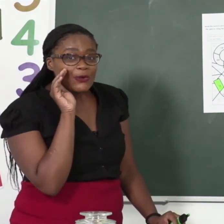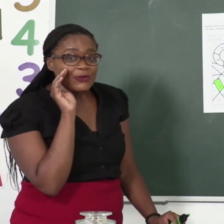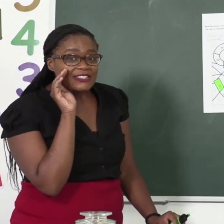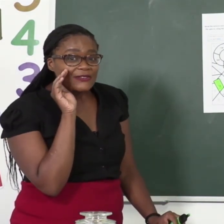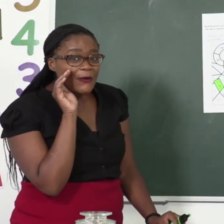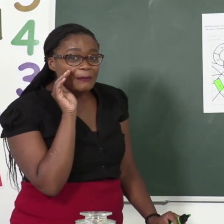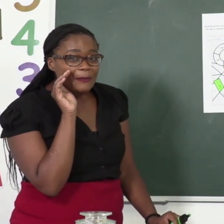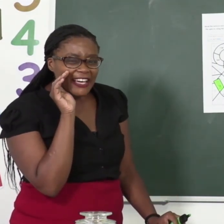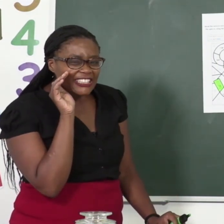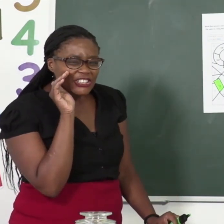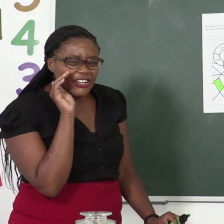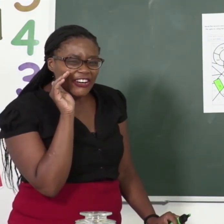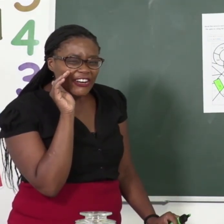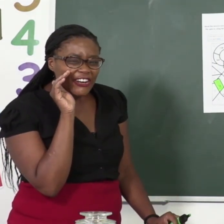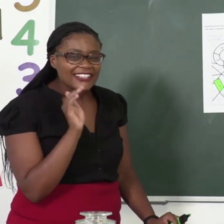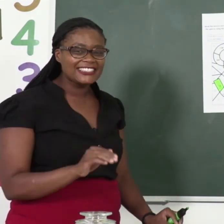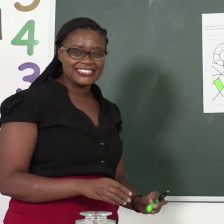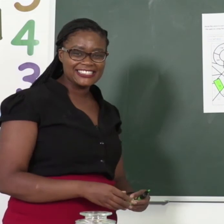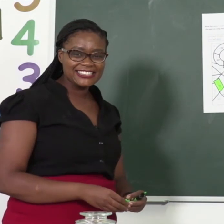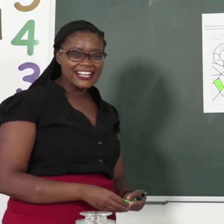beautiful picture.